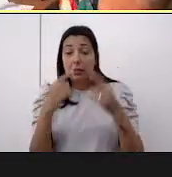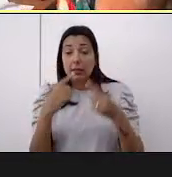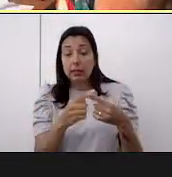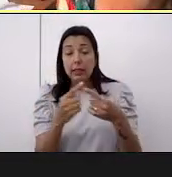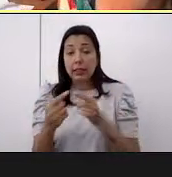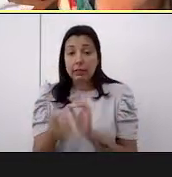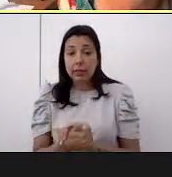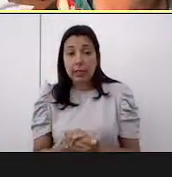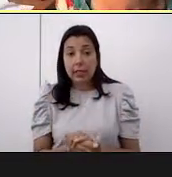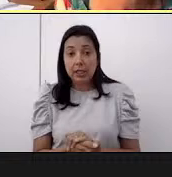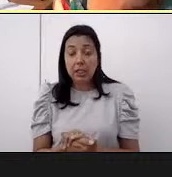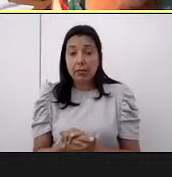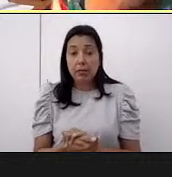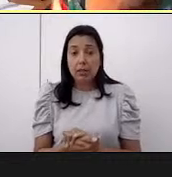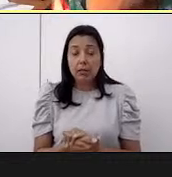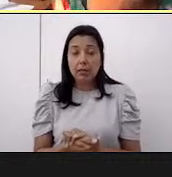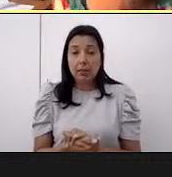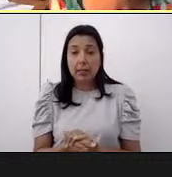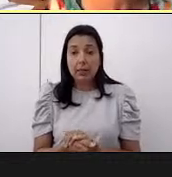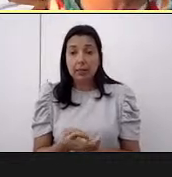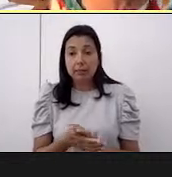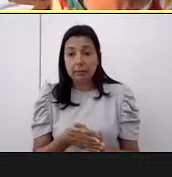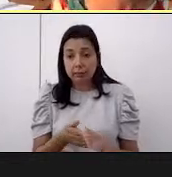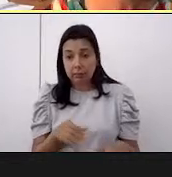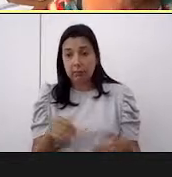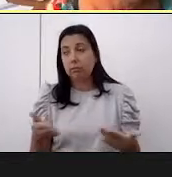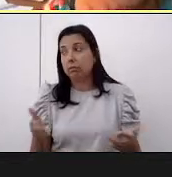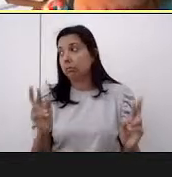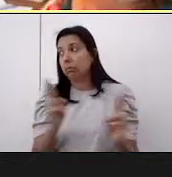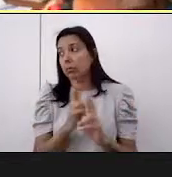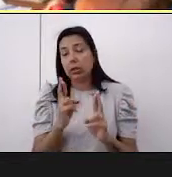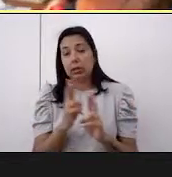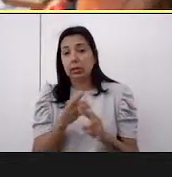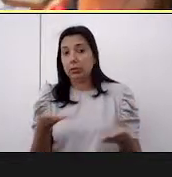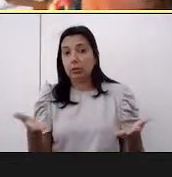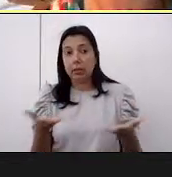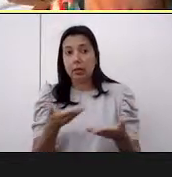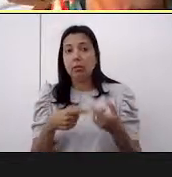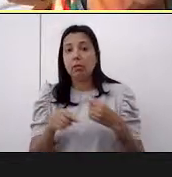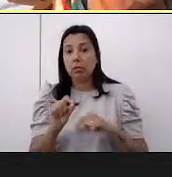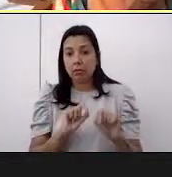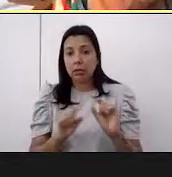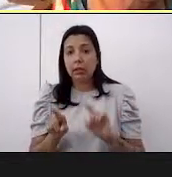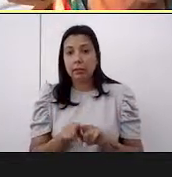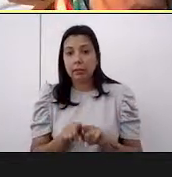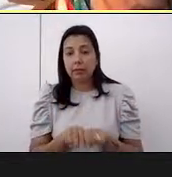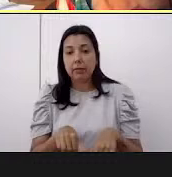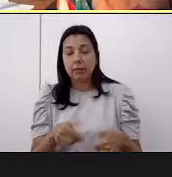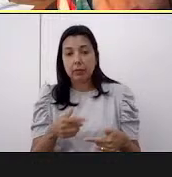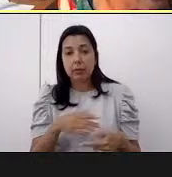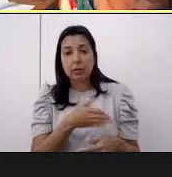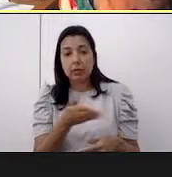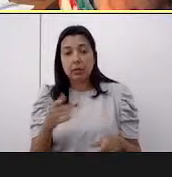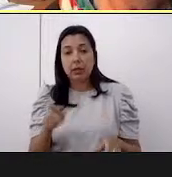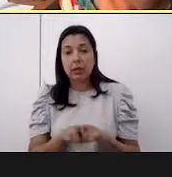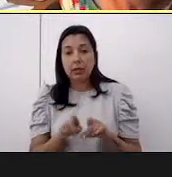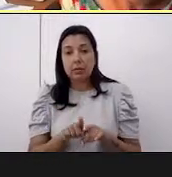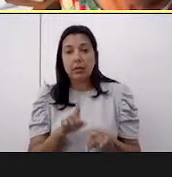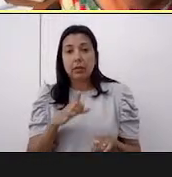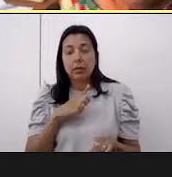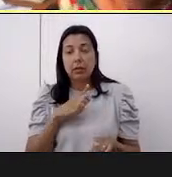of the structural adjustment in developing countries, for instance. But you have also the WTO